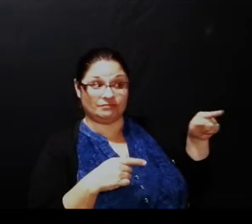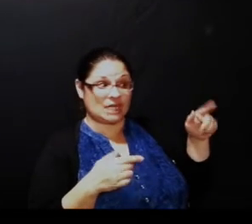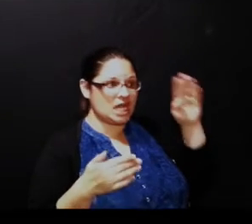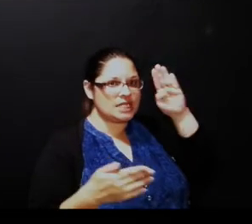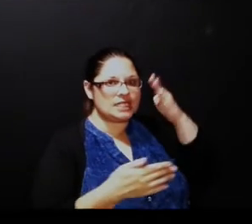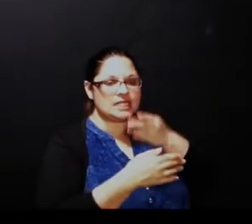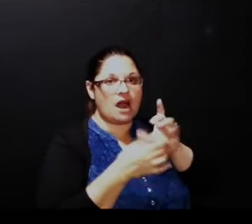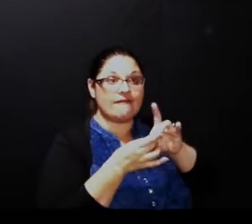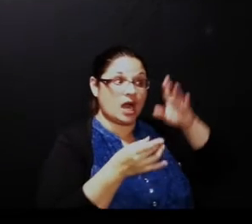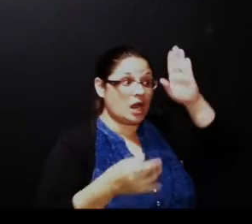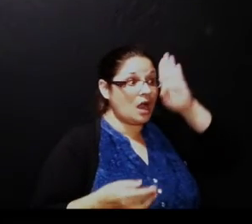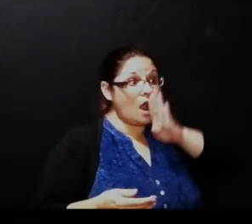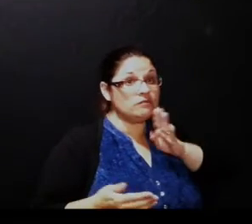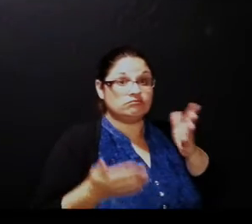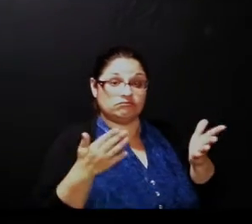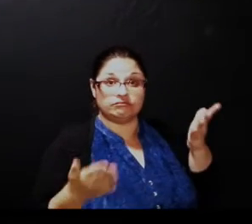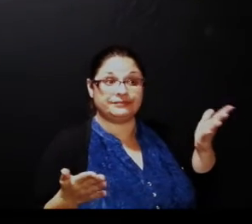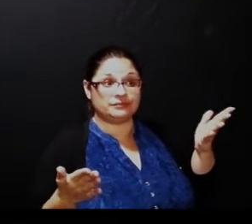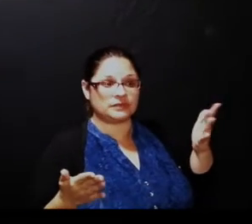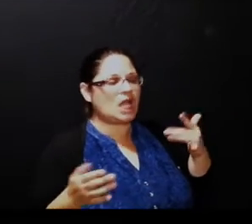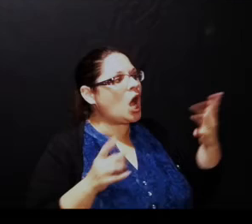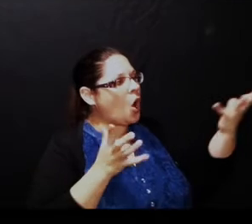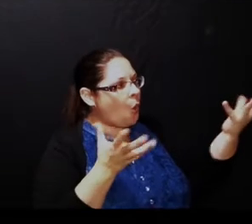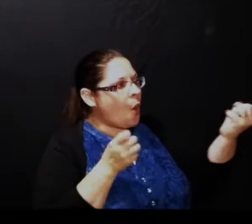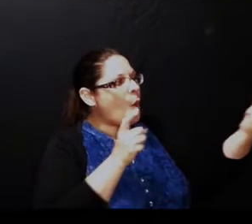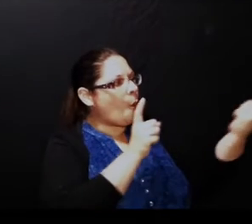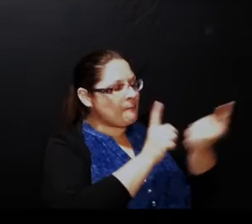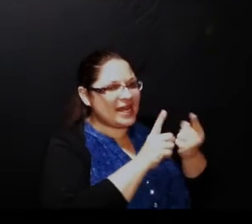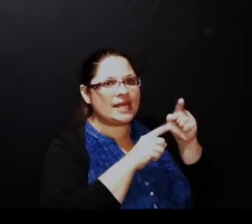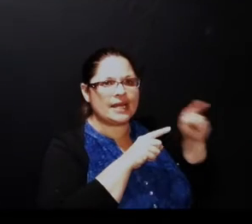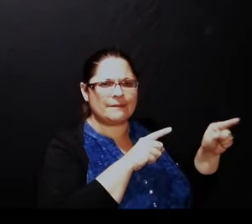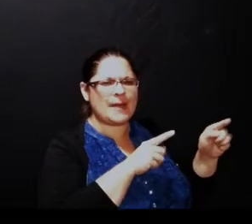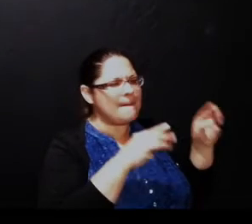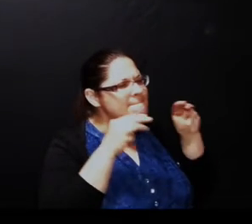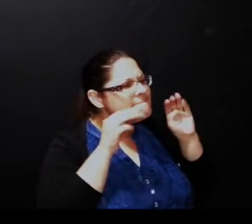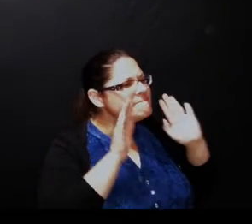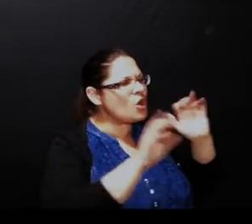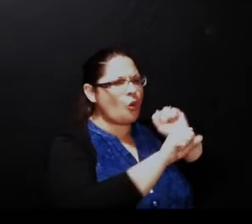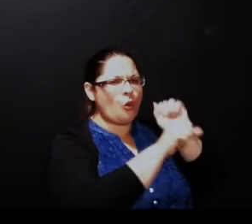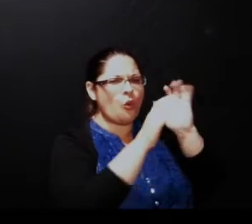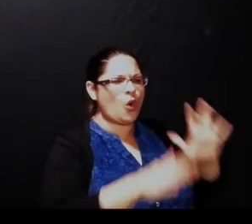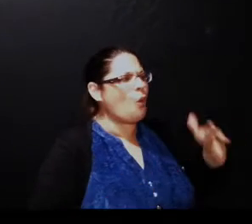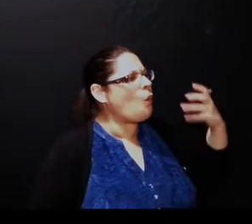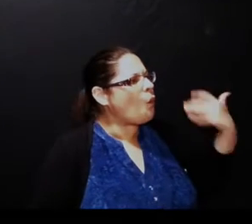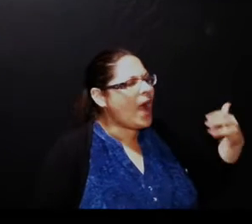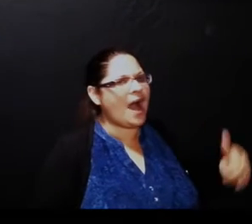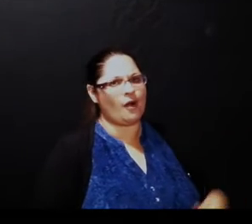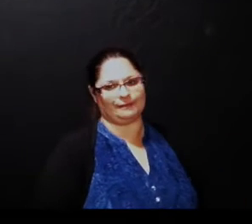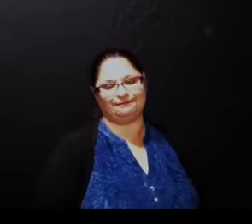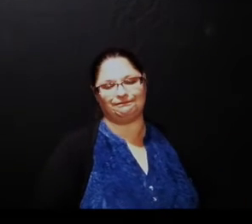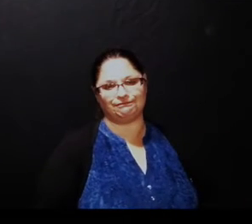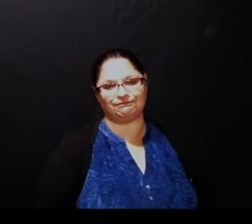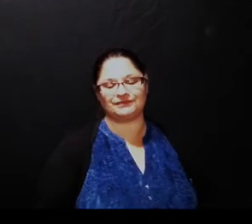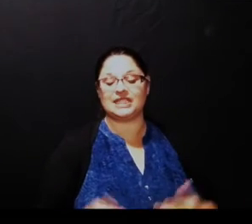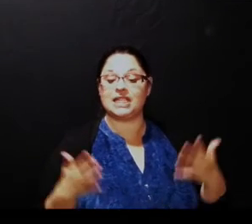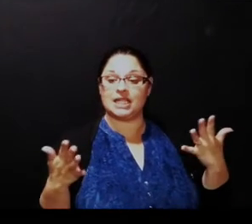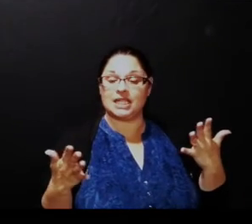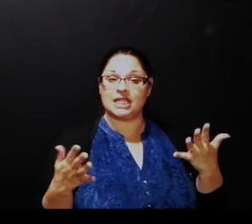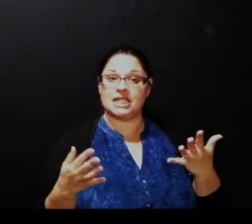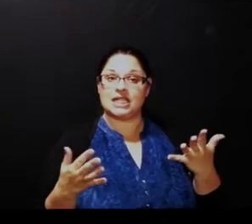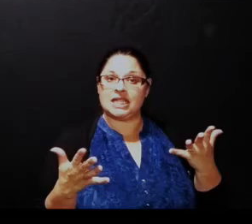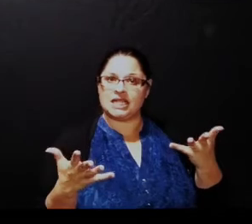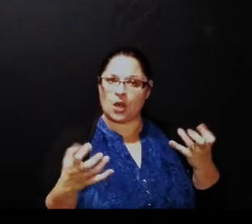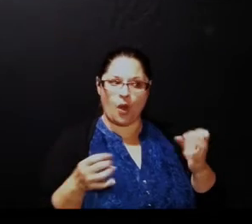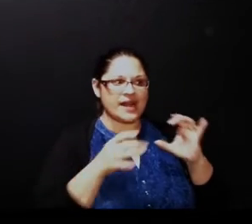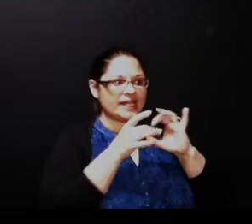God, as this miracle worker within this community. And the best way they know to get to Jesus is to ask